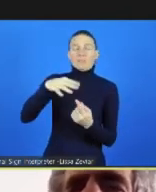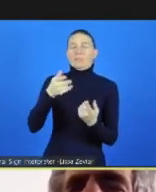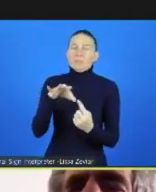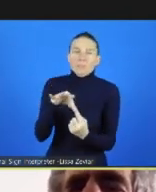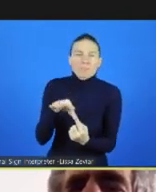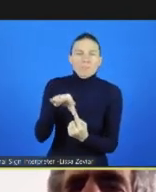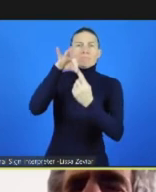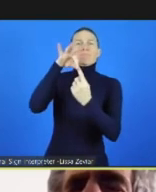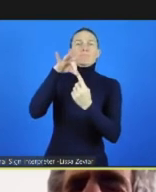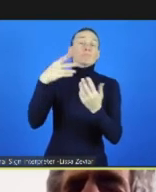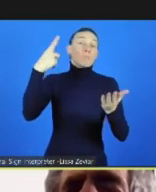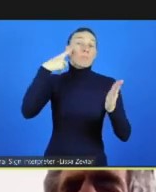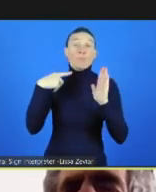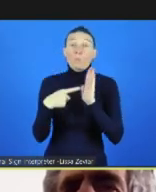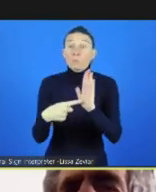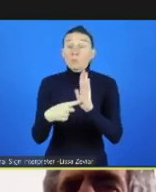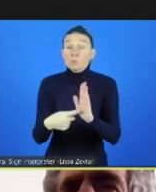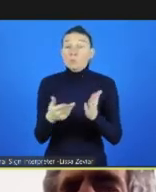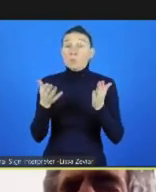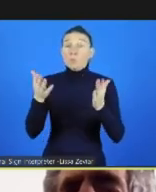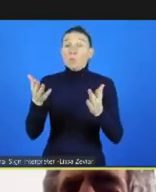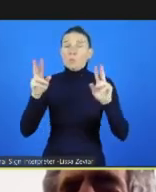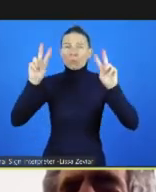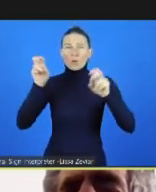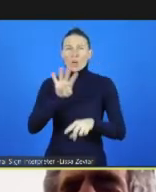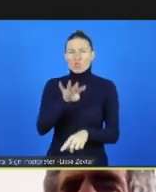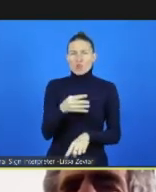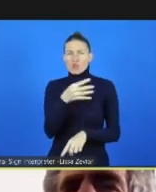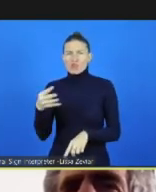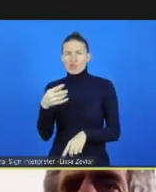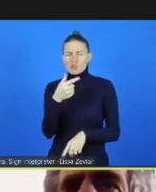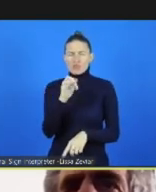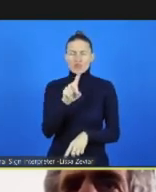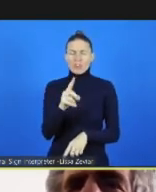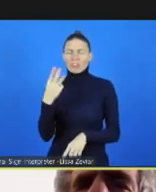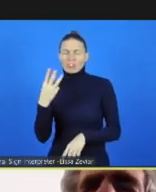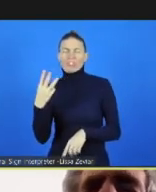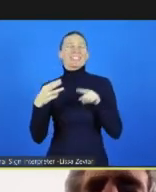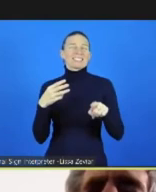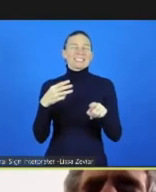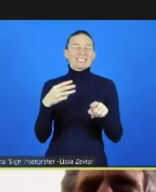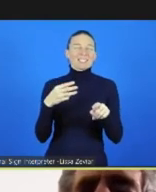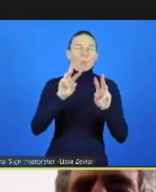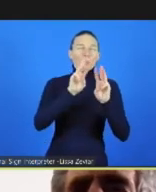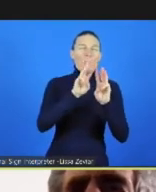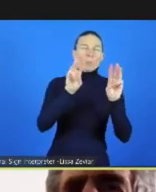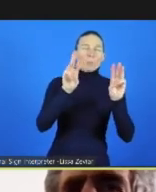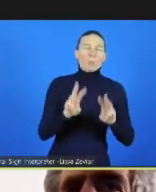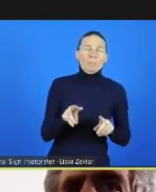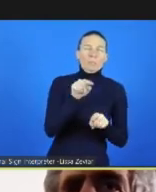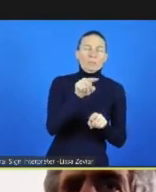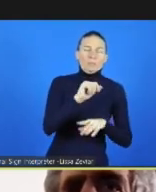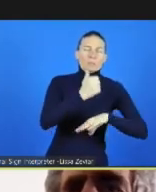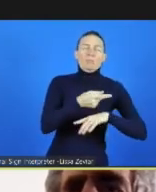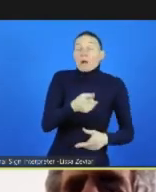we're working on include things like Grid 3. Grid 3, a Windows-based system, which is basically a communication